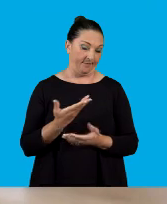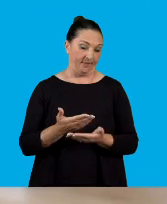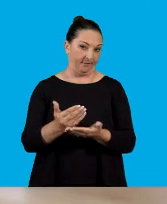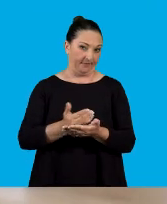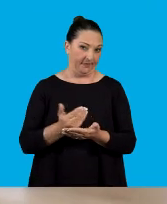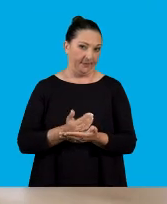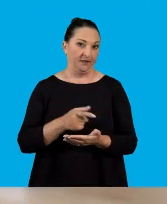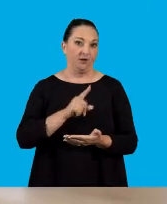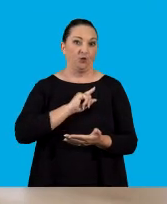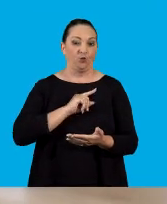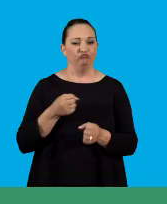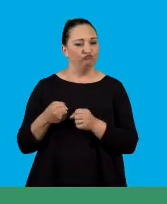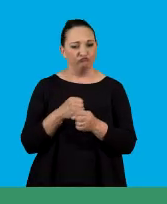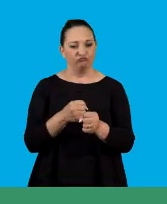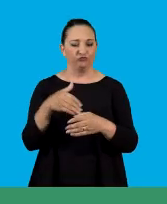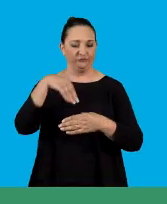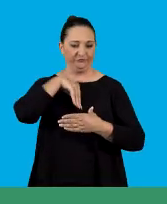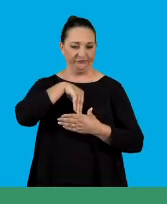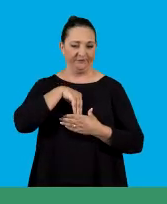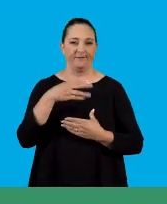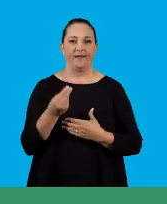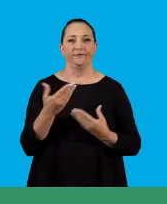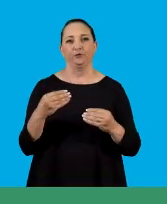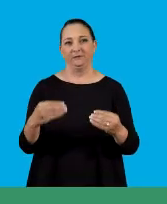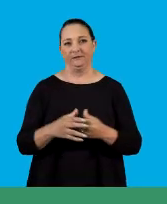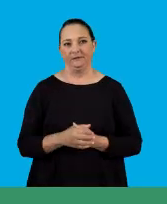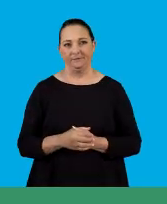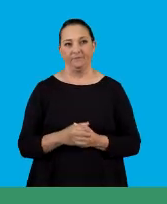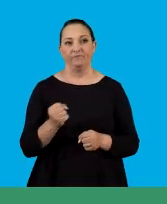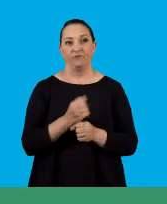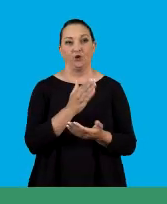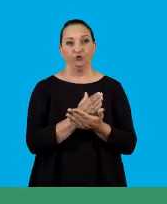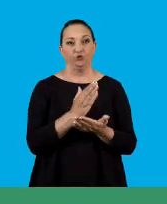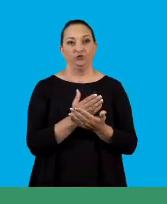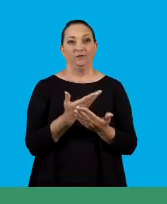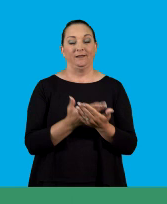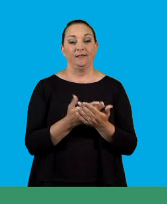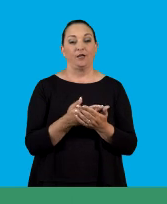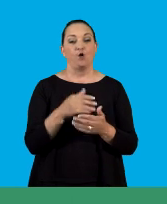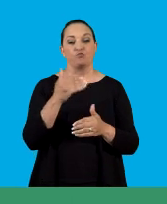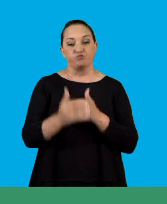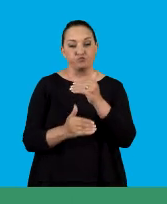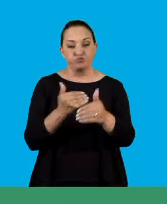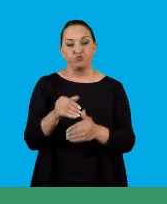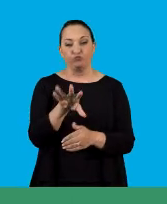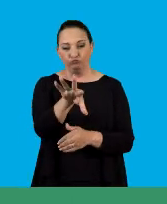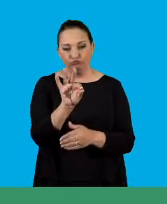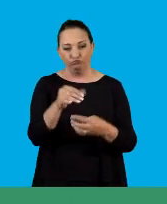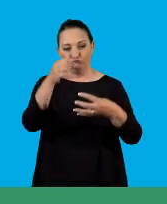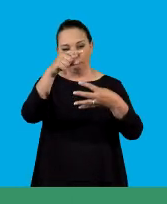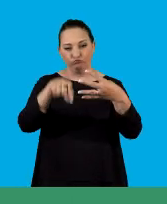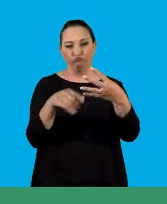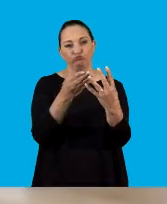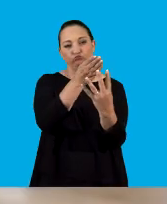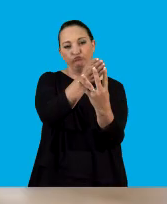skill and experience for the business. They should also ensure that there's fair and equitable selection processes so that they comply with